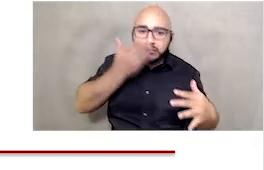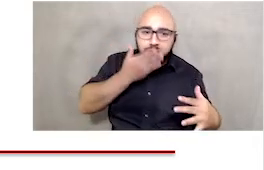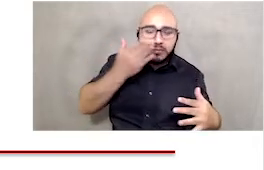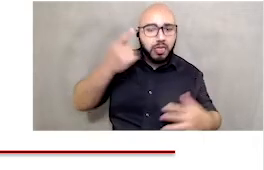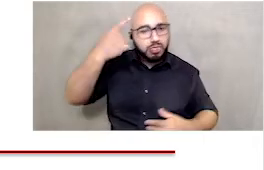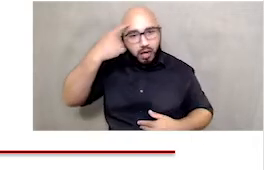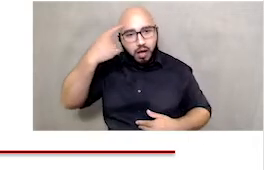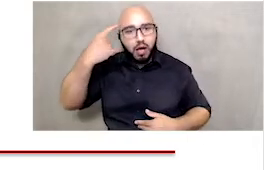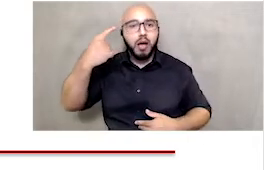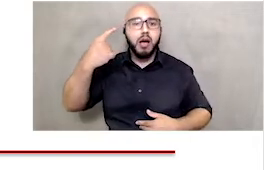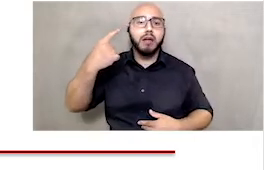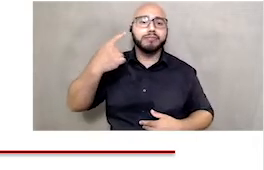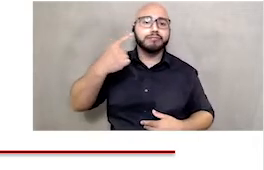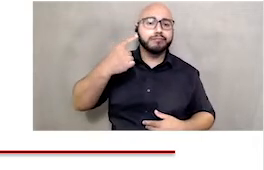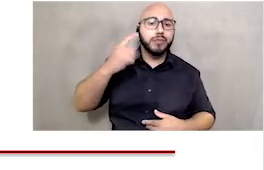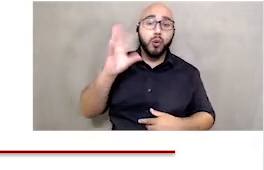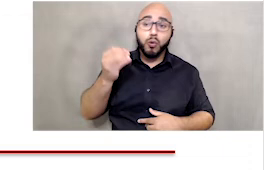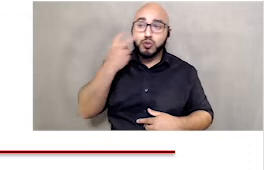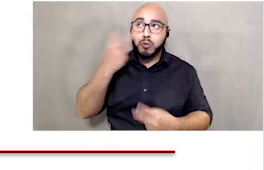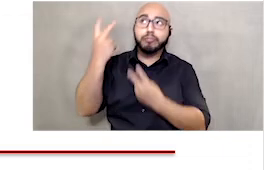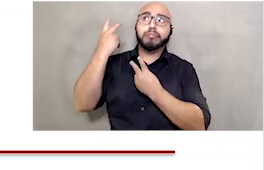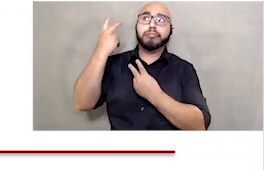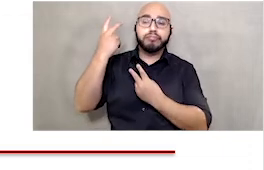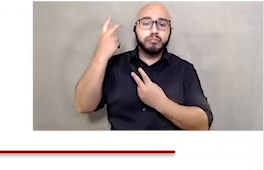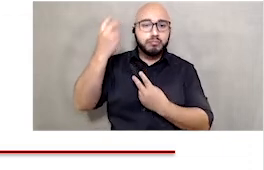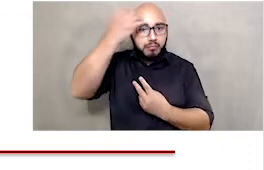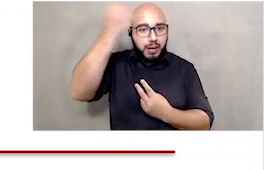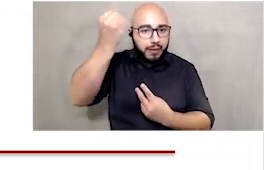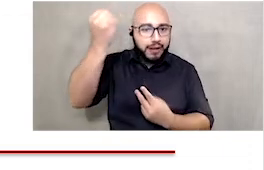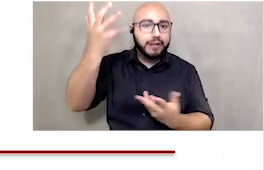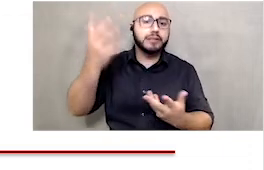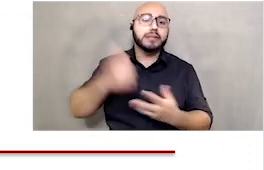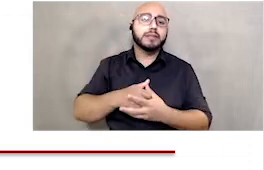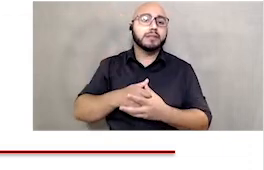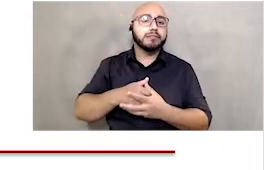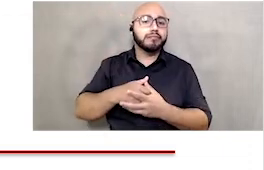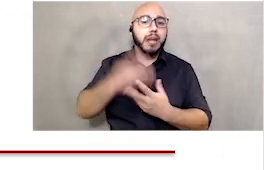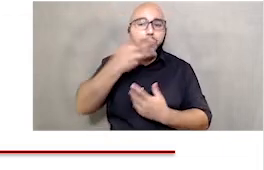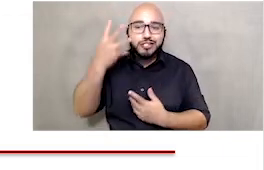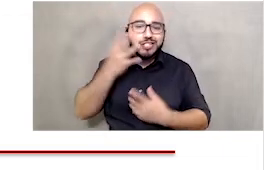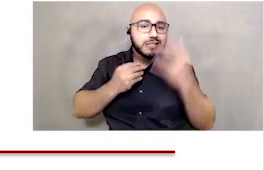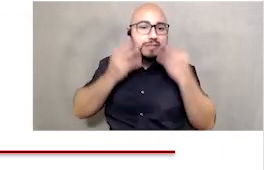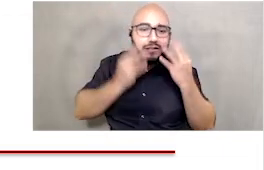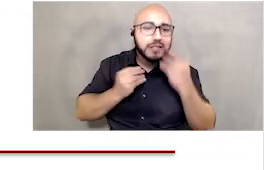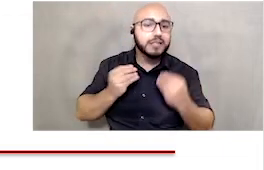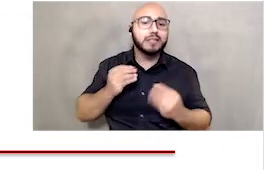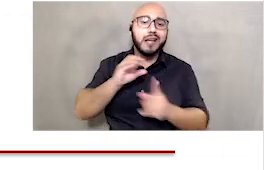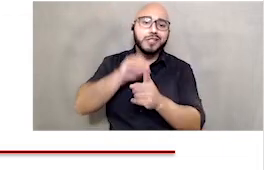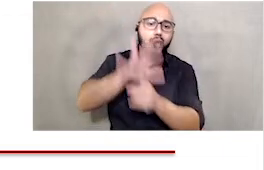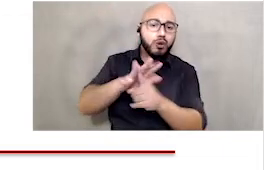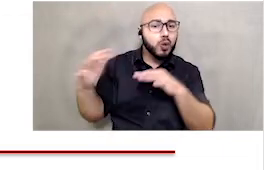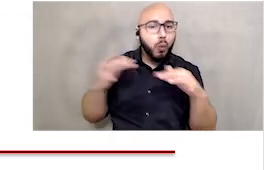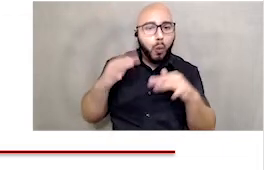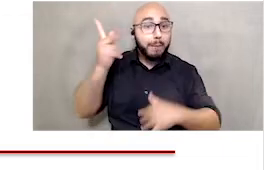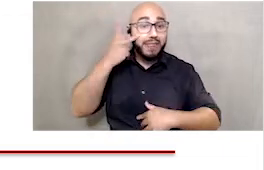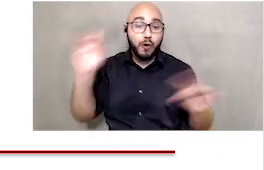triggers, the immigration experience, exposure to war or political violence, parenting